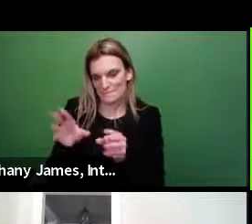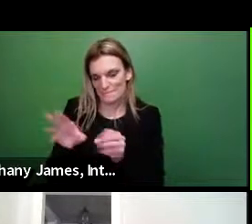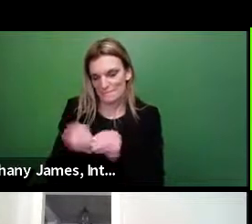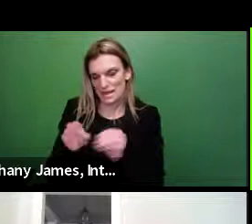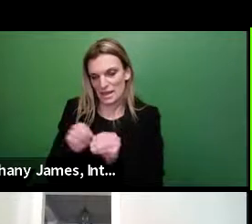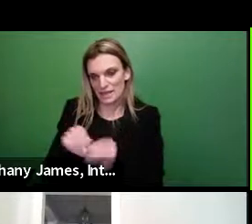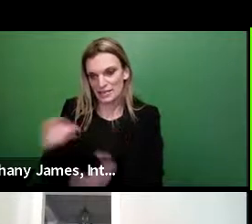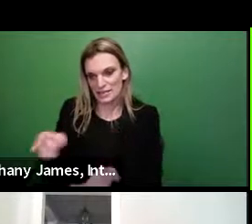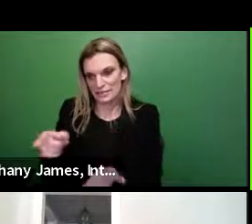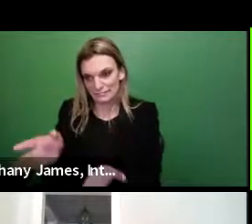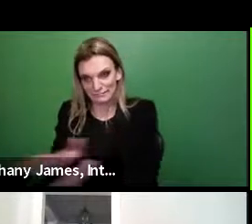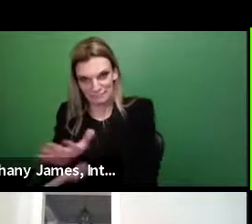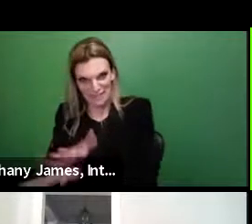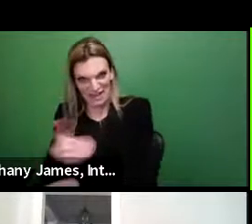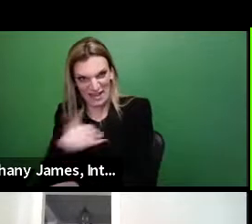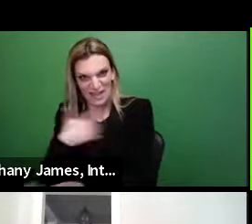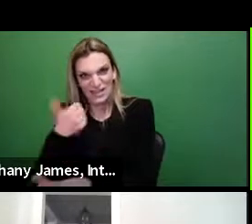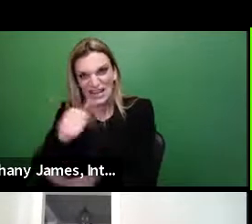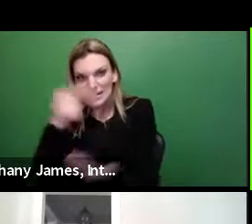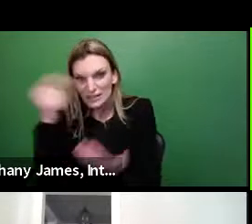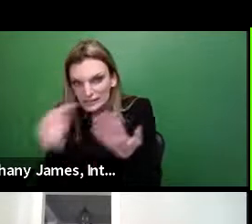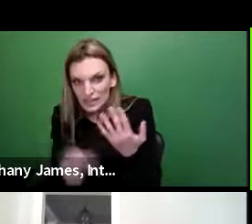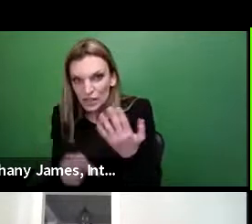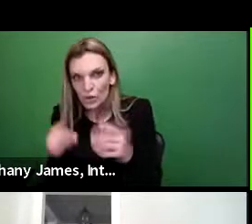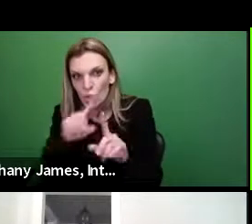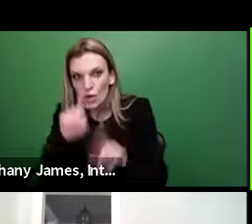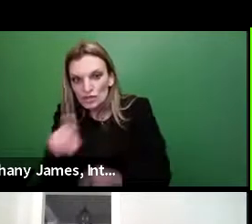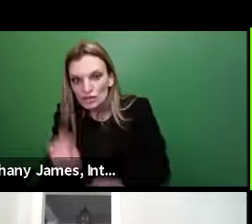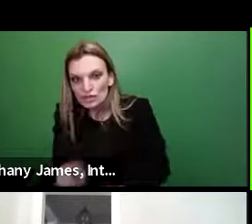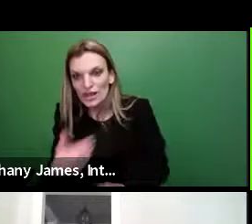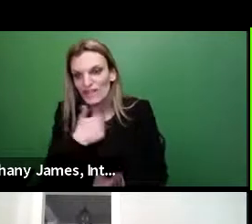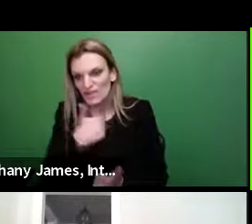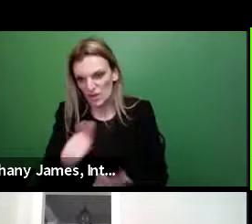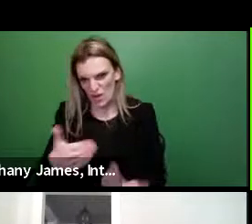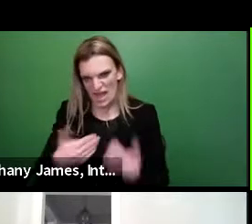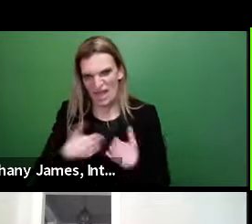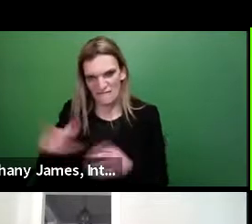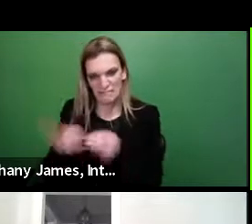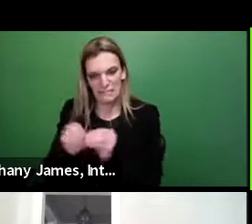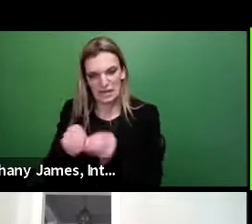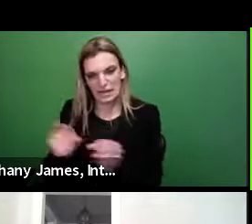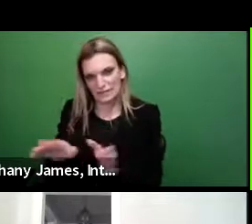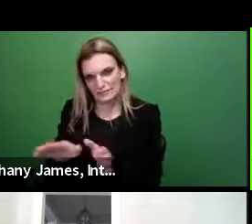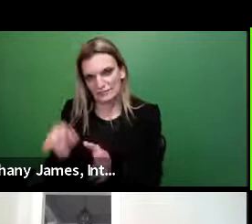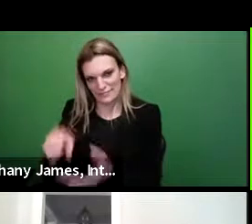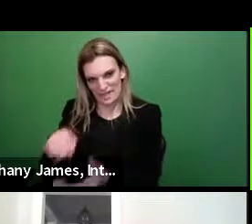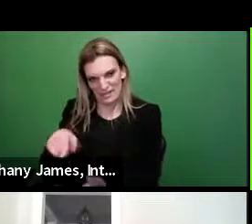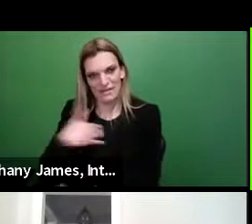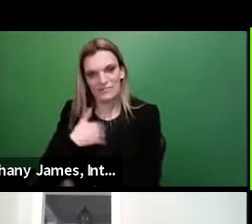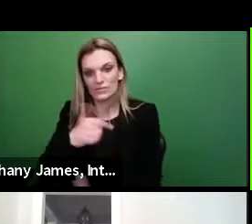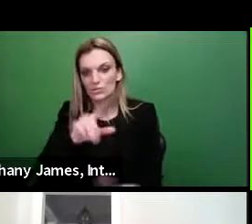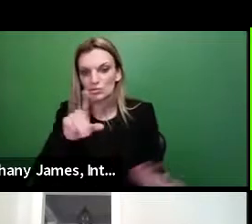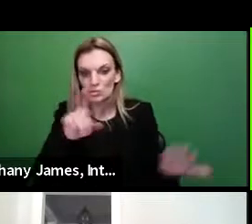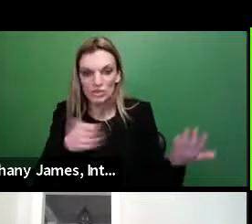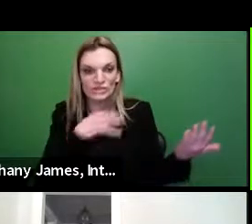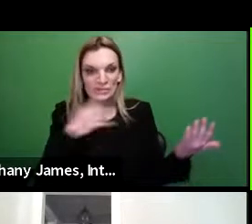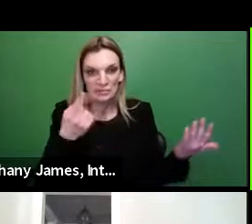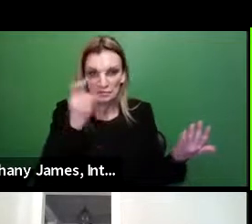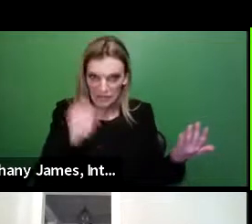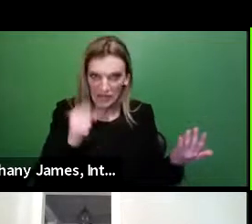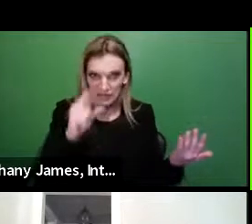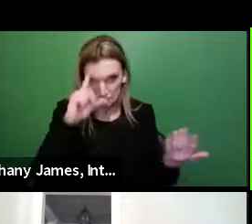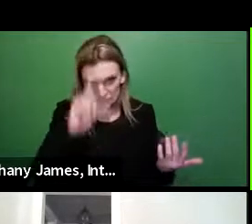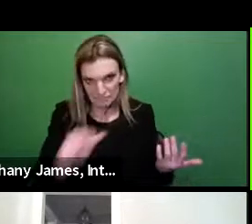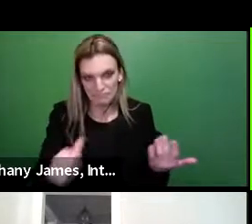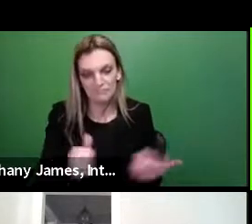if commissioners have any detailed questions, that is in your meeting packet, if there's anything you want to ask, please feel free. Our